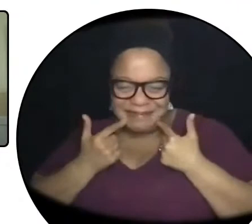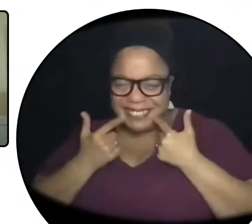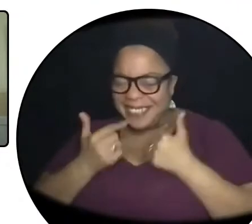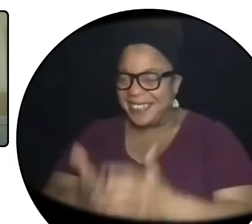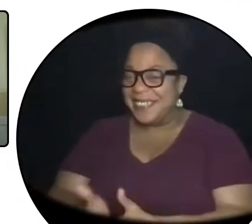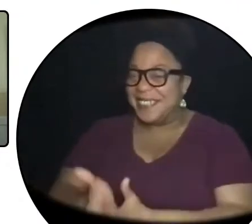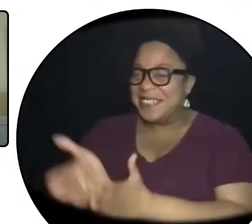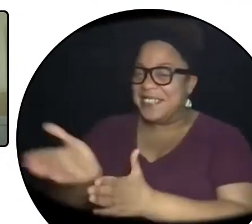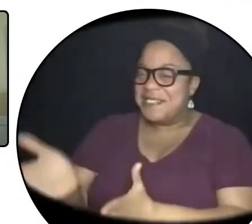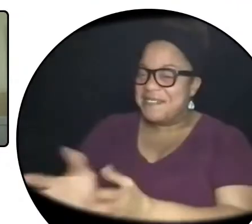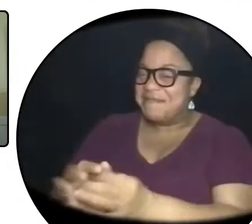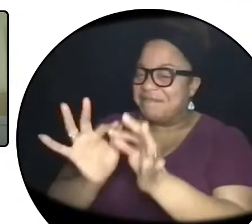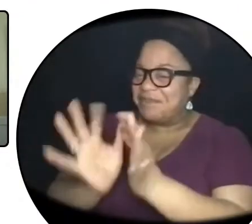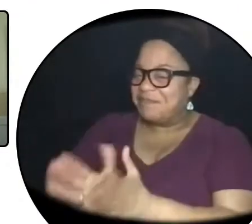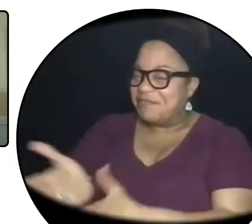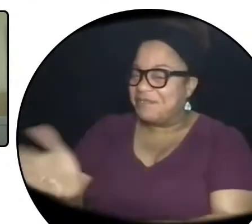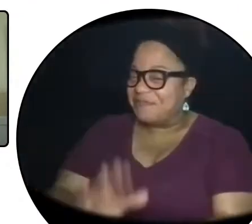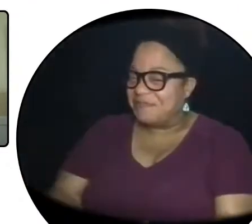Got it.